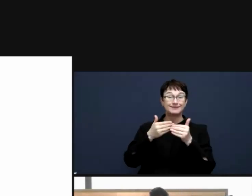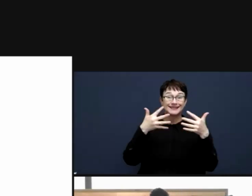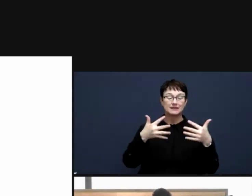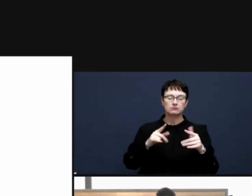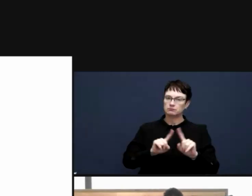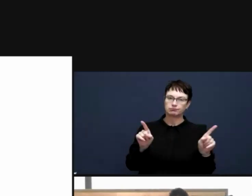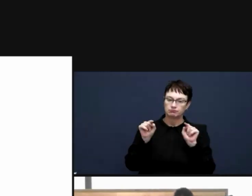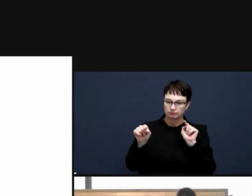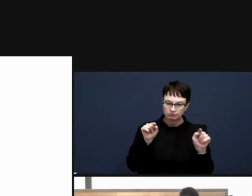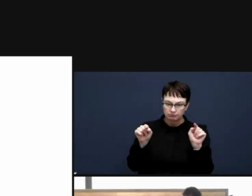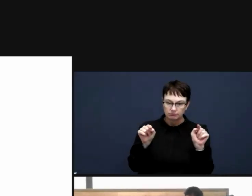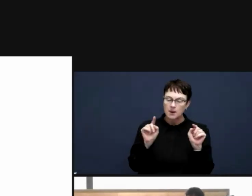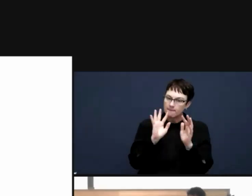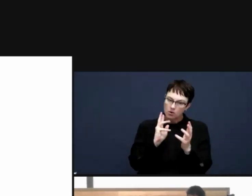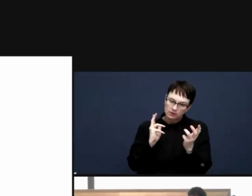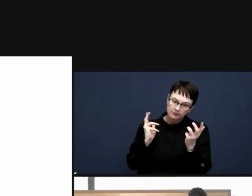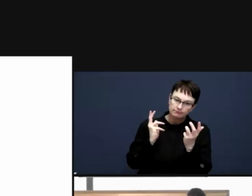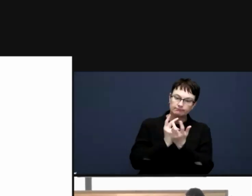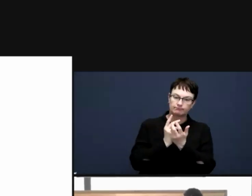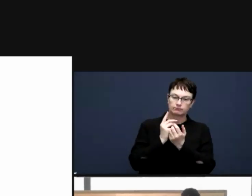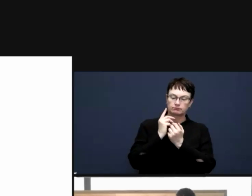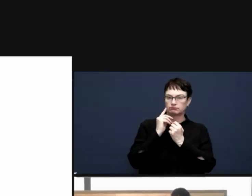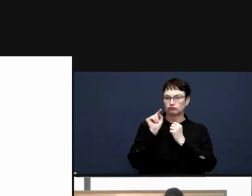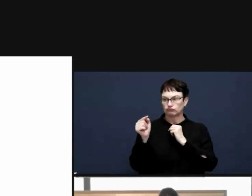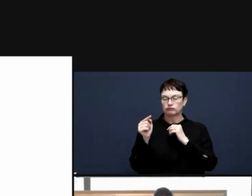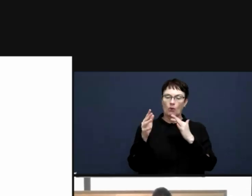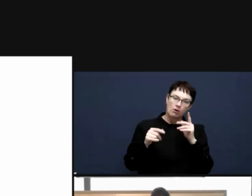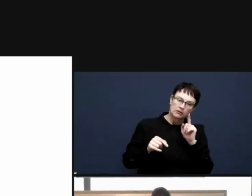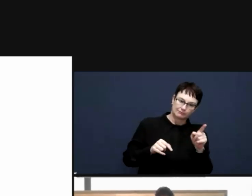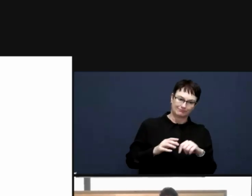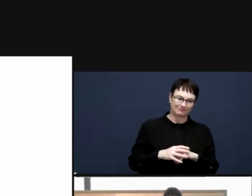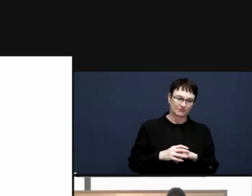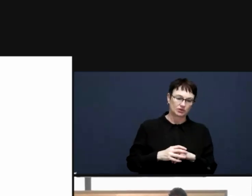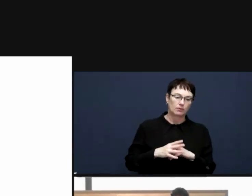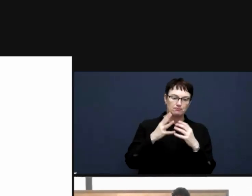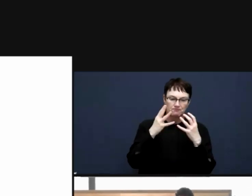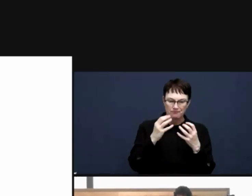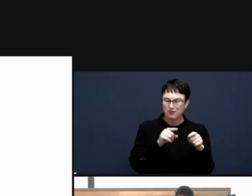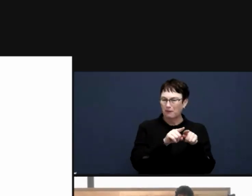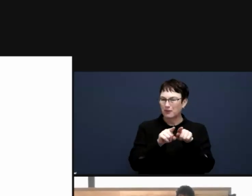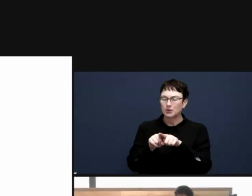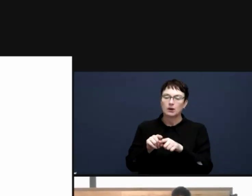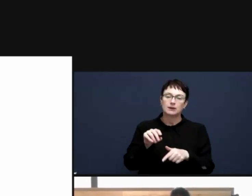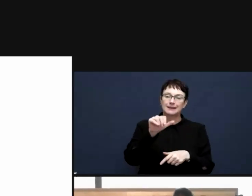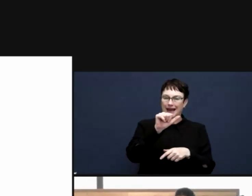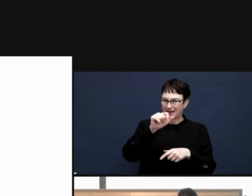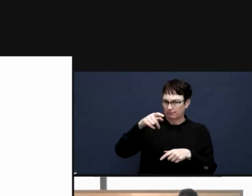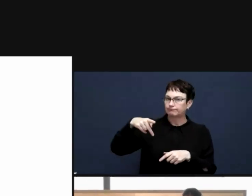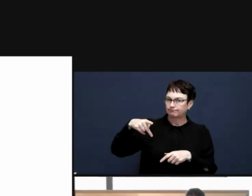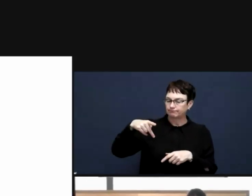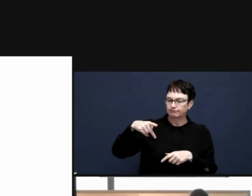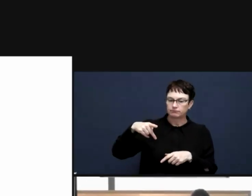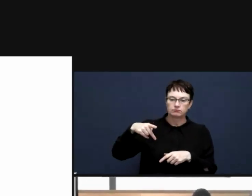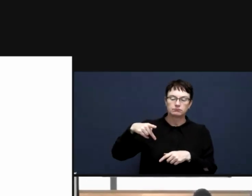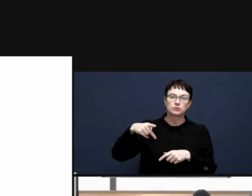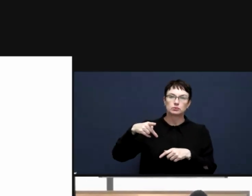Then you also have cross-platform apps. Basically, it's apps that are built, they build iOS and Android